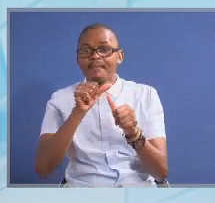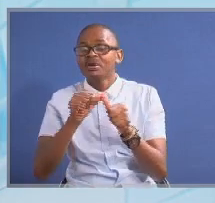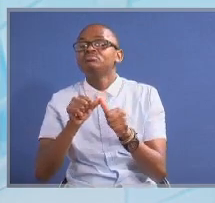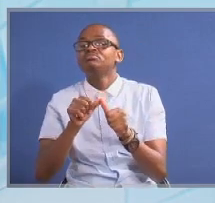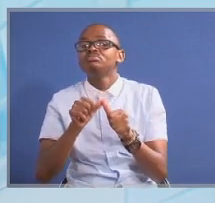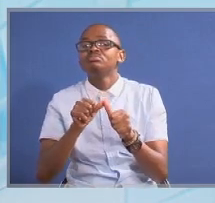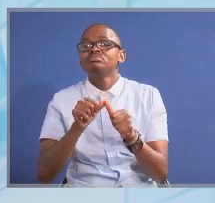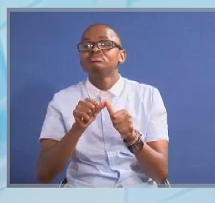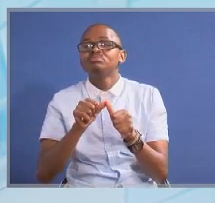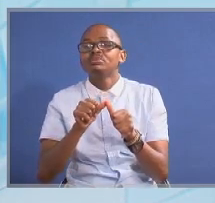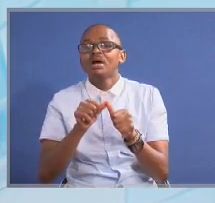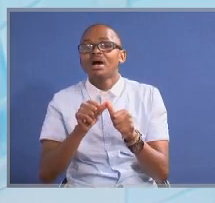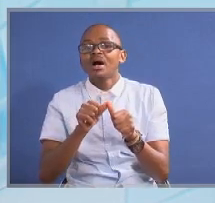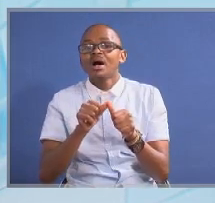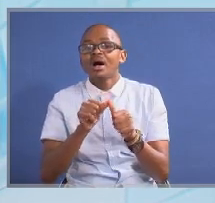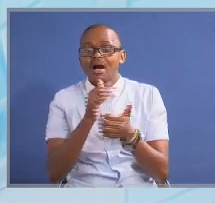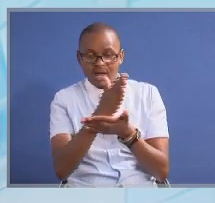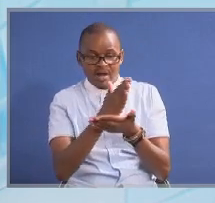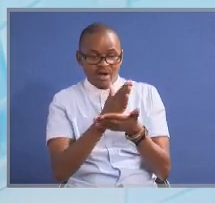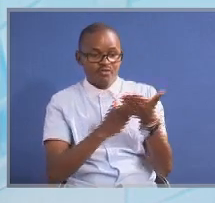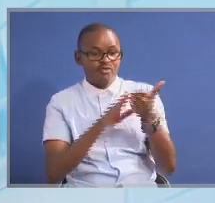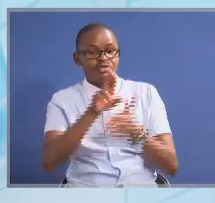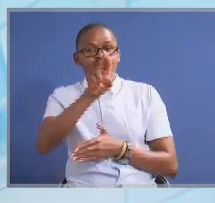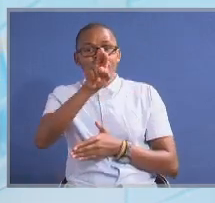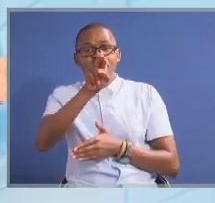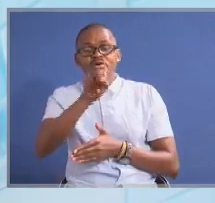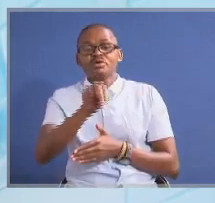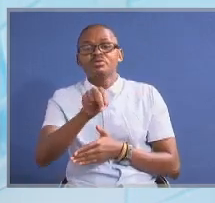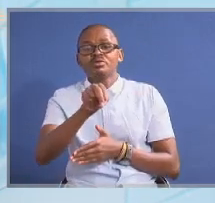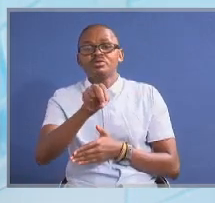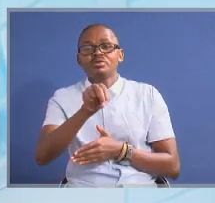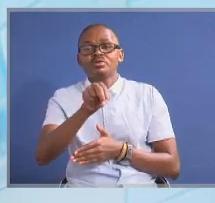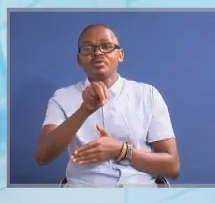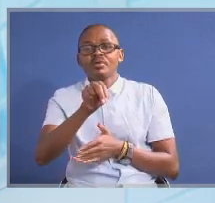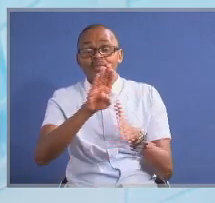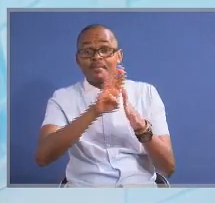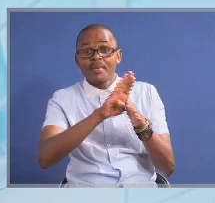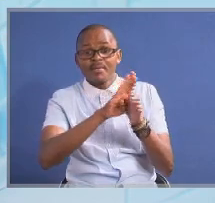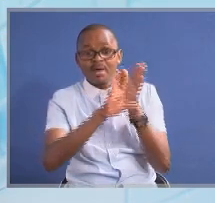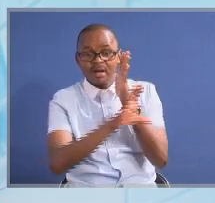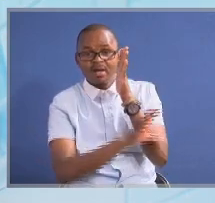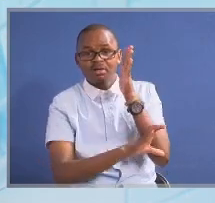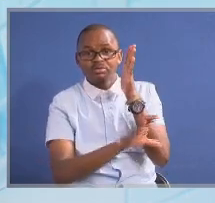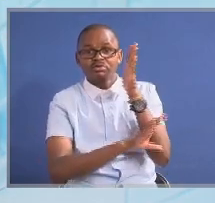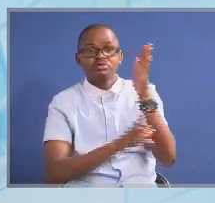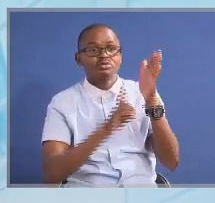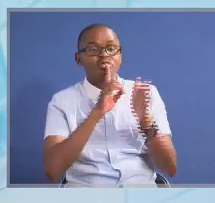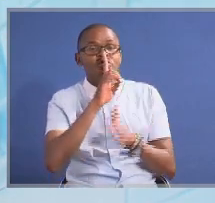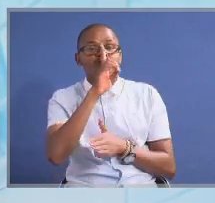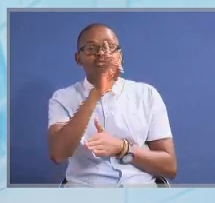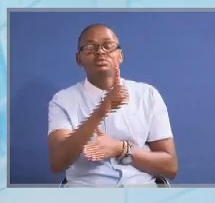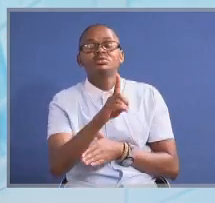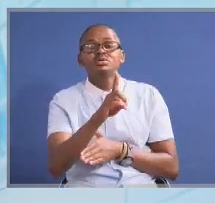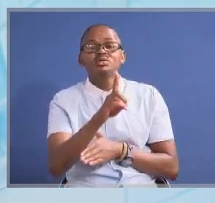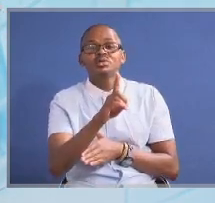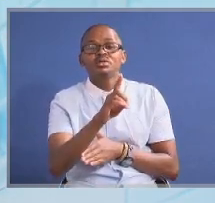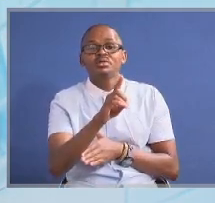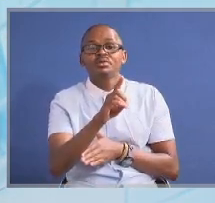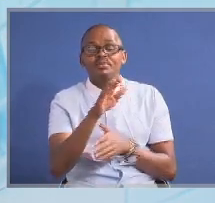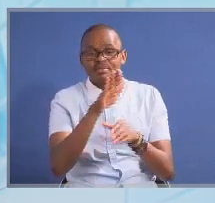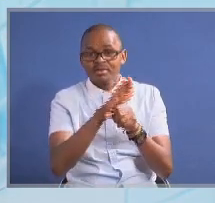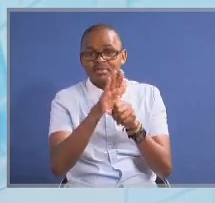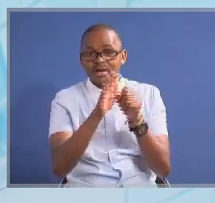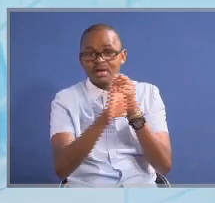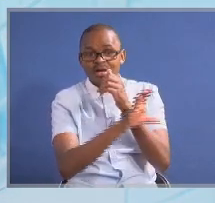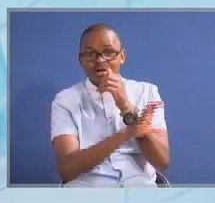know, half of the population of the UN, member countries of the UN. So most of